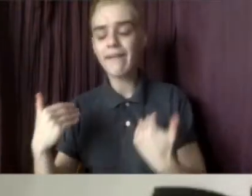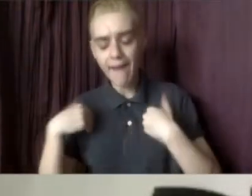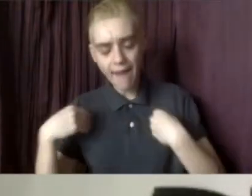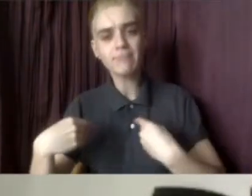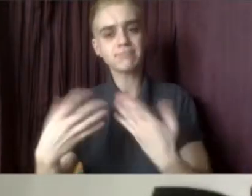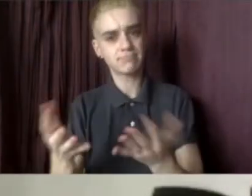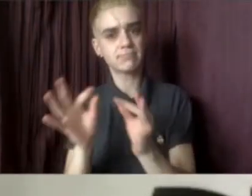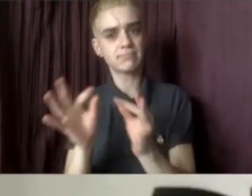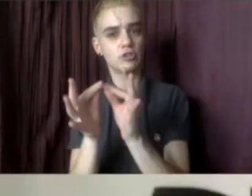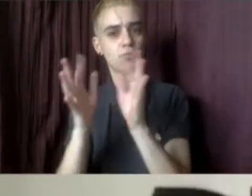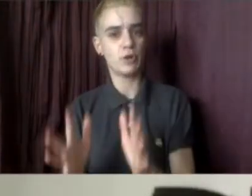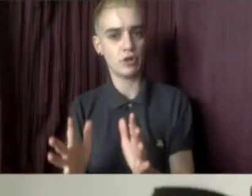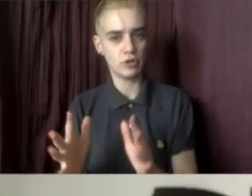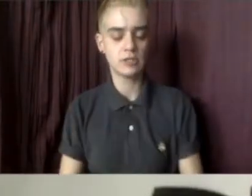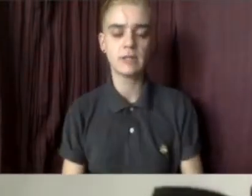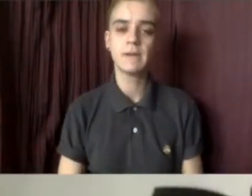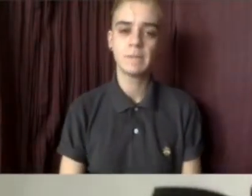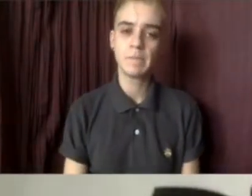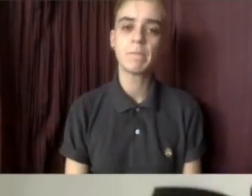right-wing conservative